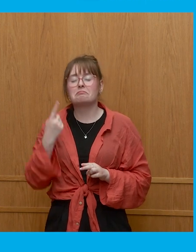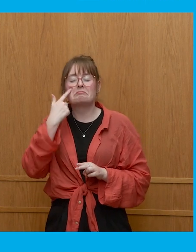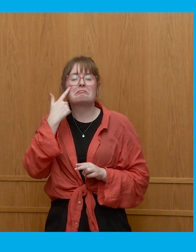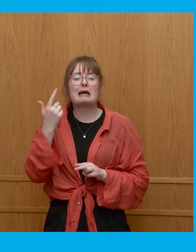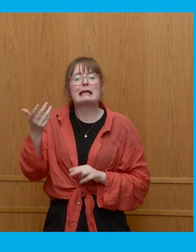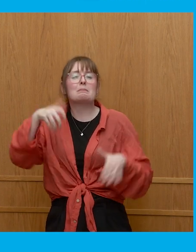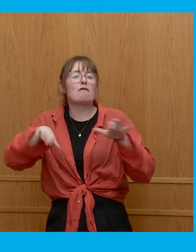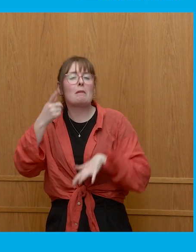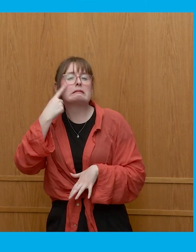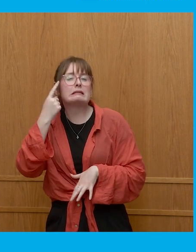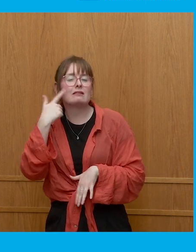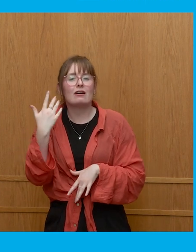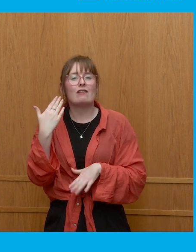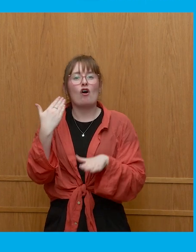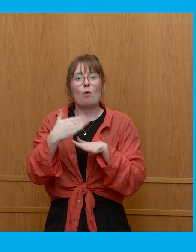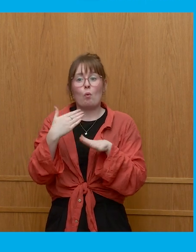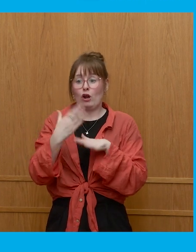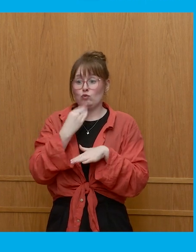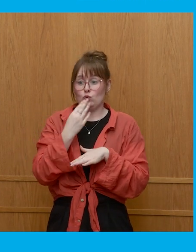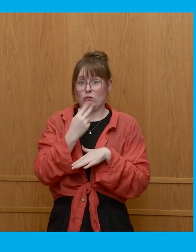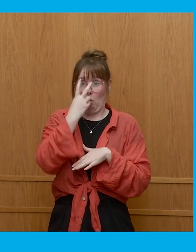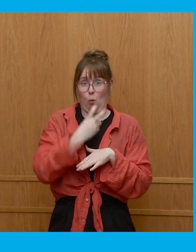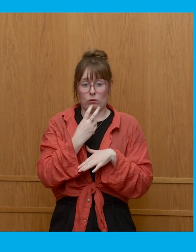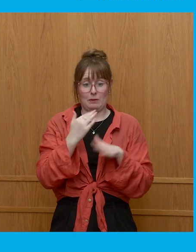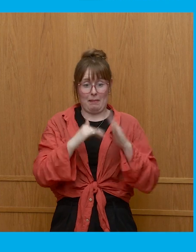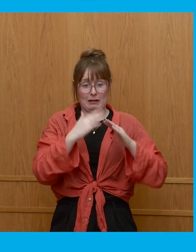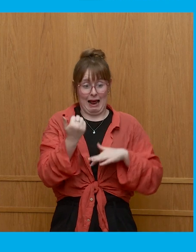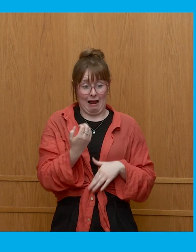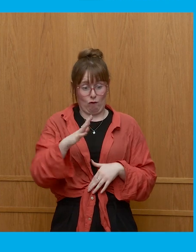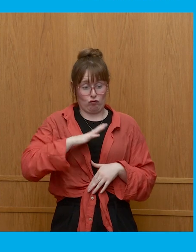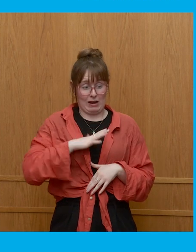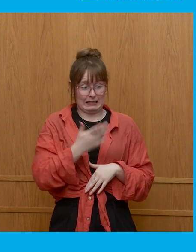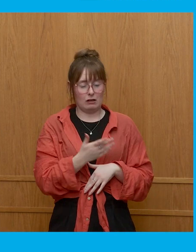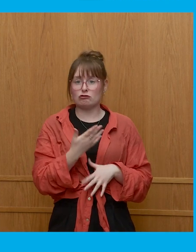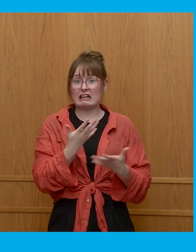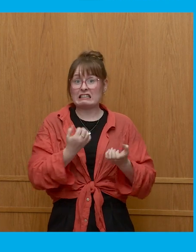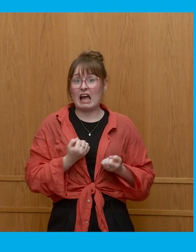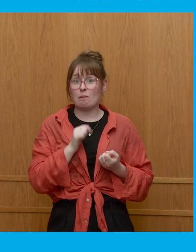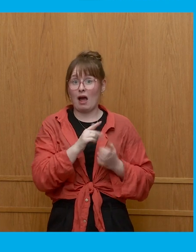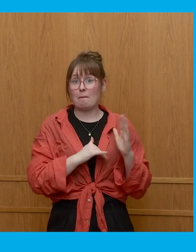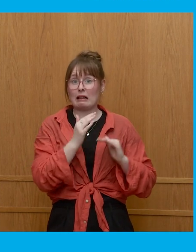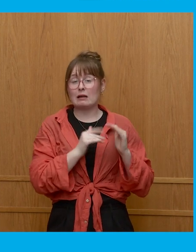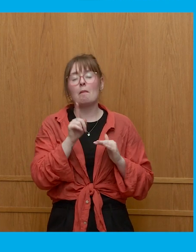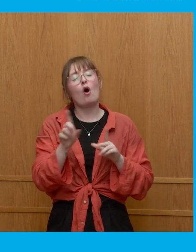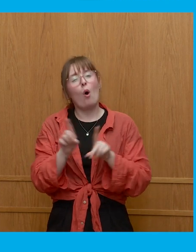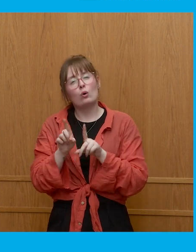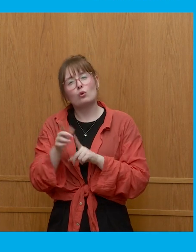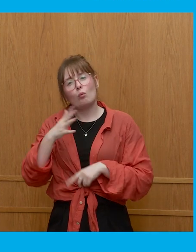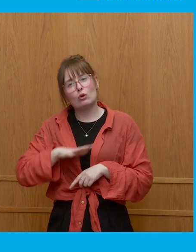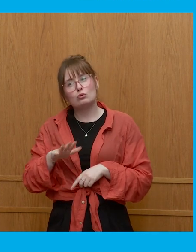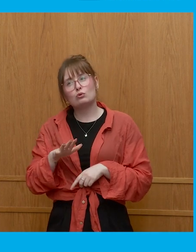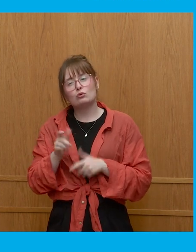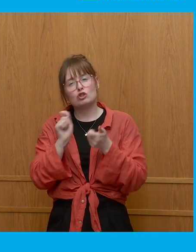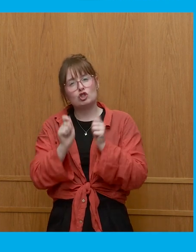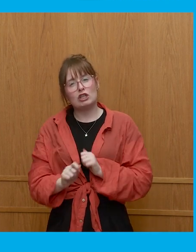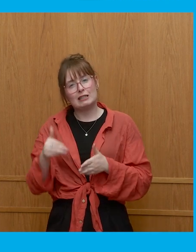of working on an existing building and accepting the building, but in the same time, making some